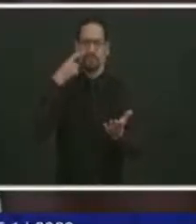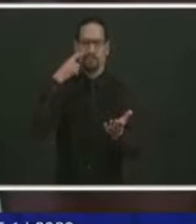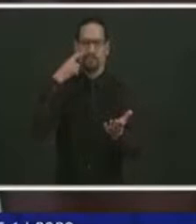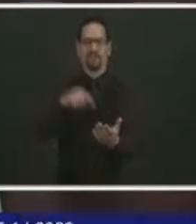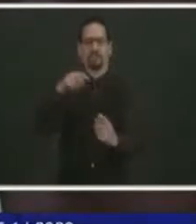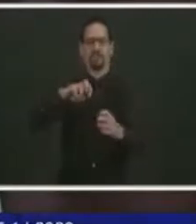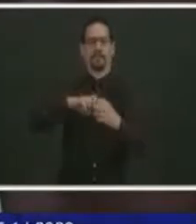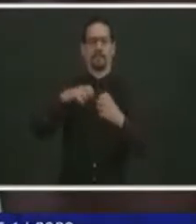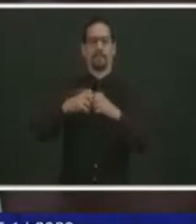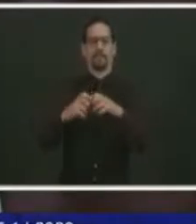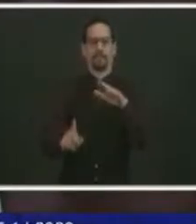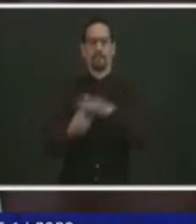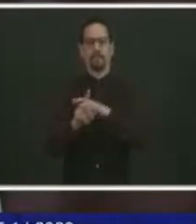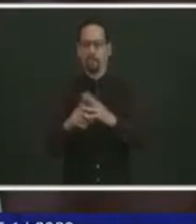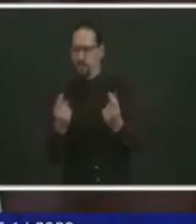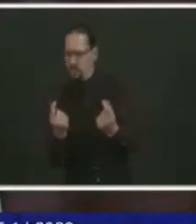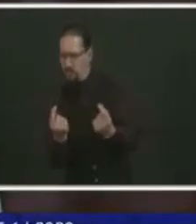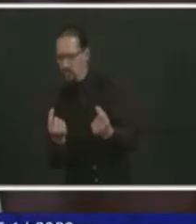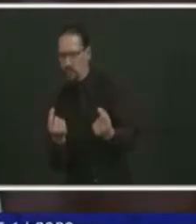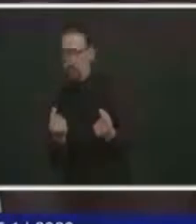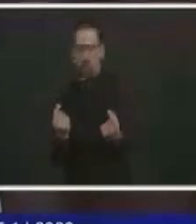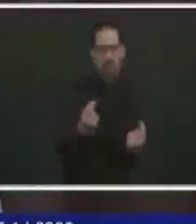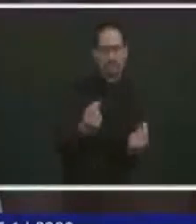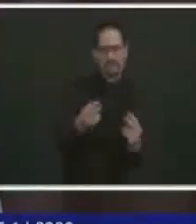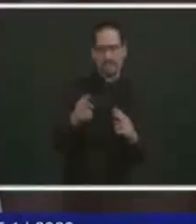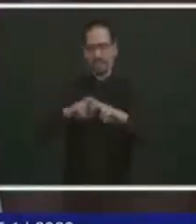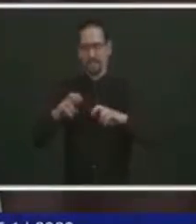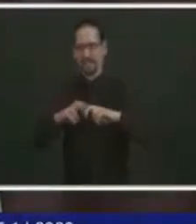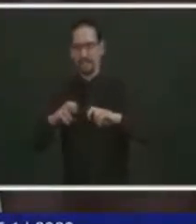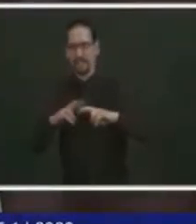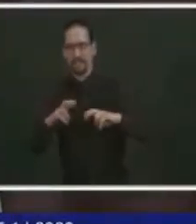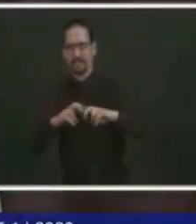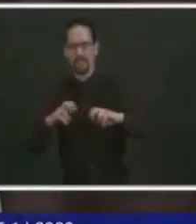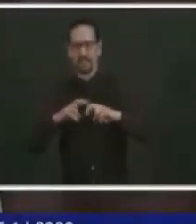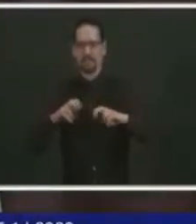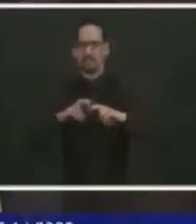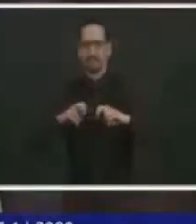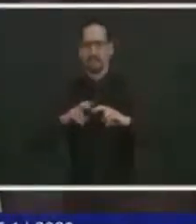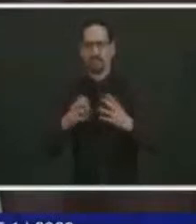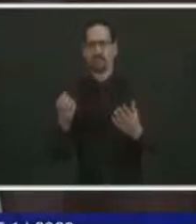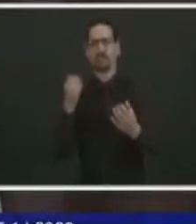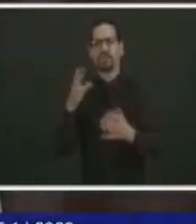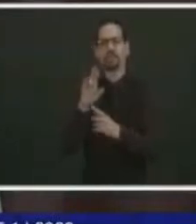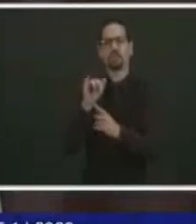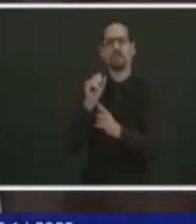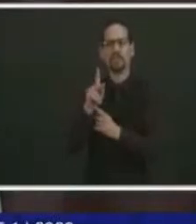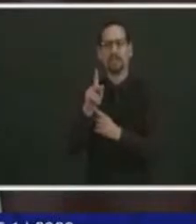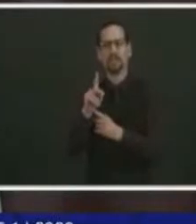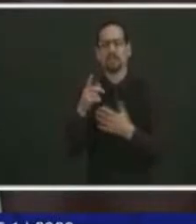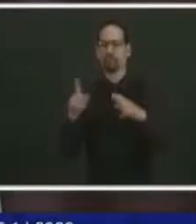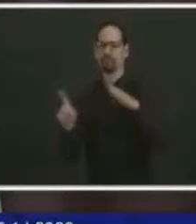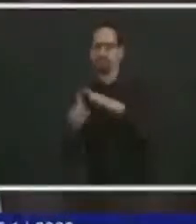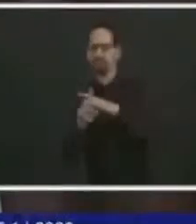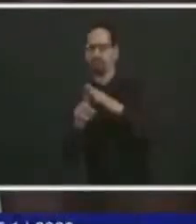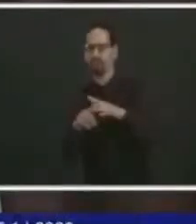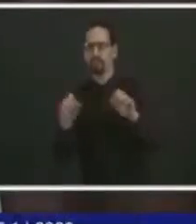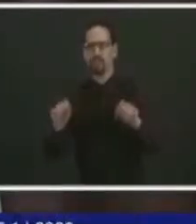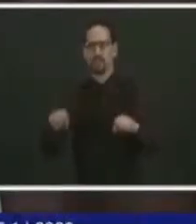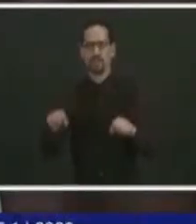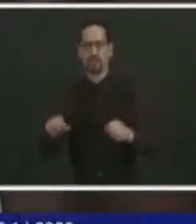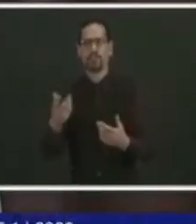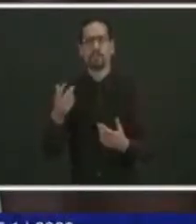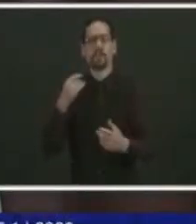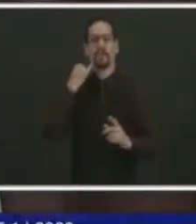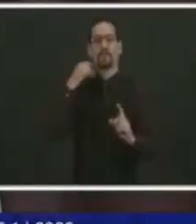the gradations of risk that occur. The older one